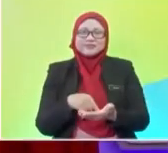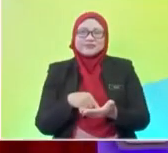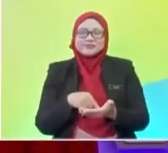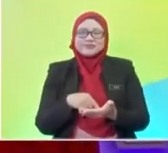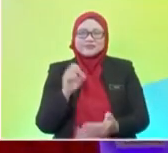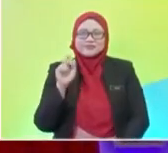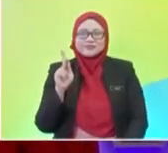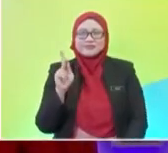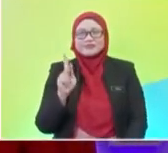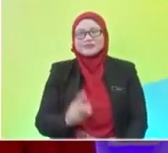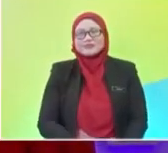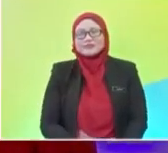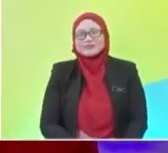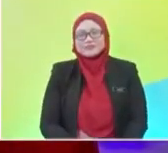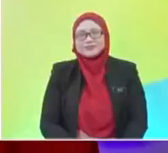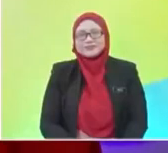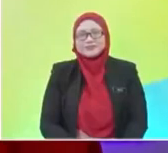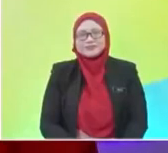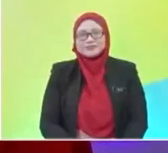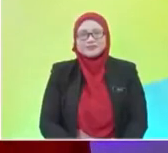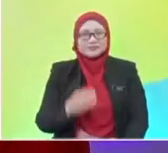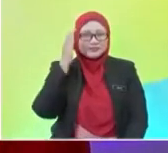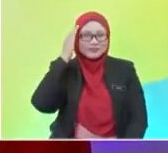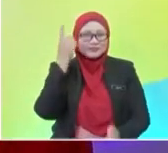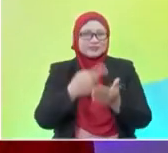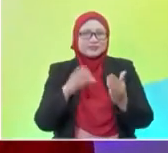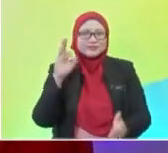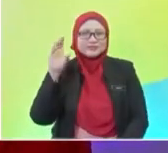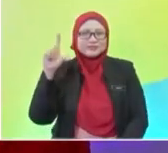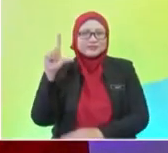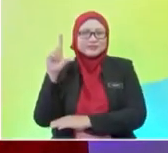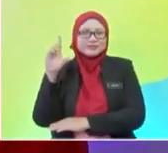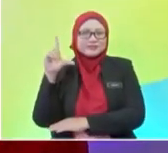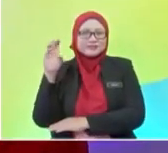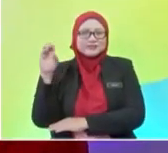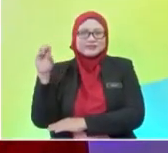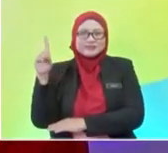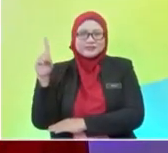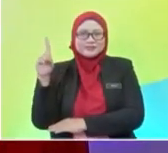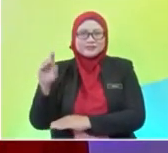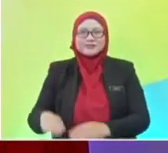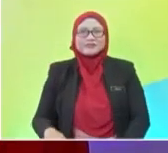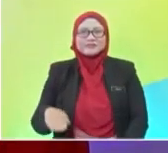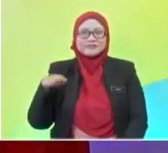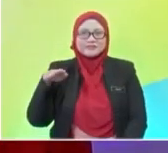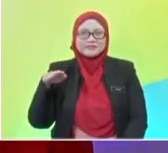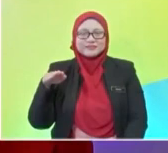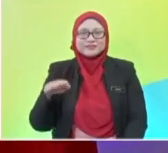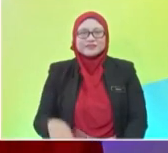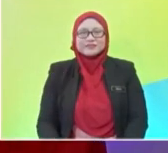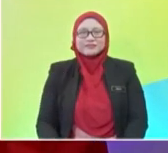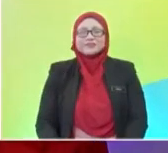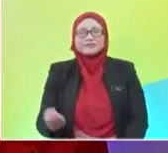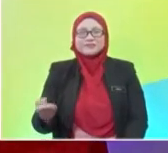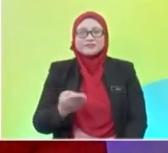Okay. Do you know what flood is, Chris? Ooh, floods are a scary thing, teacher.